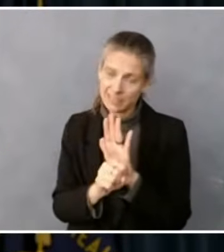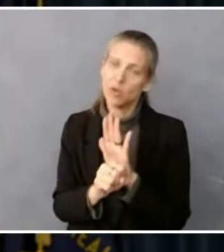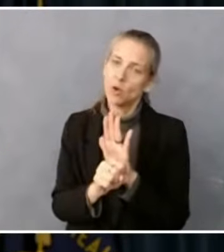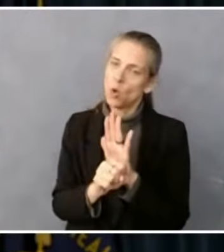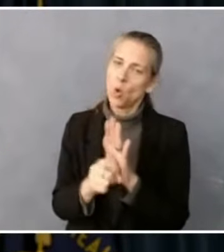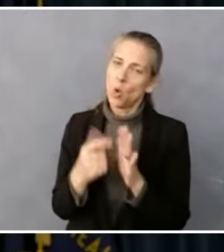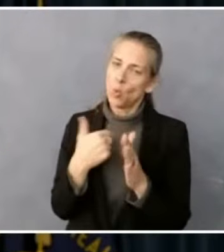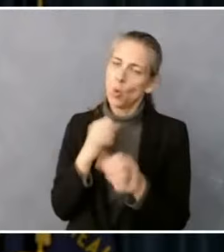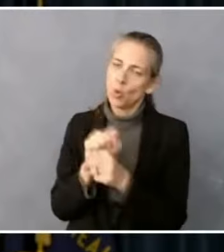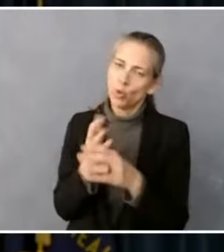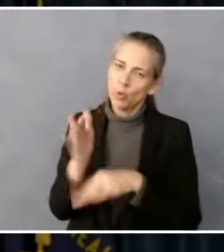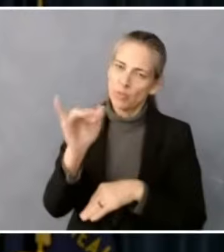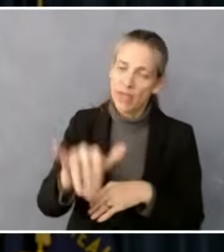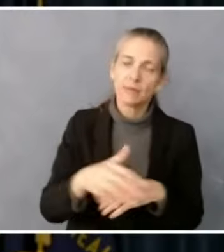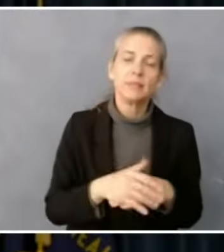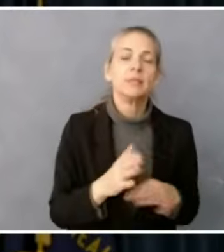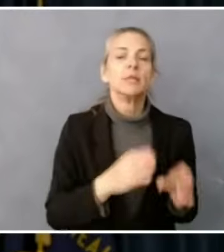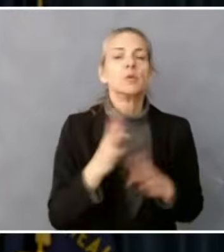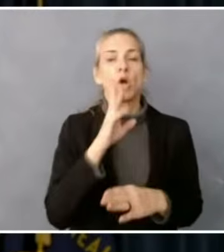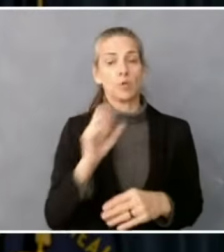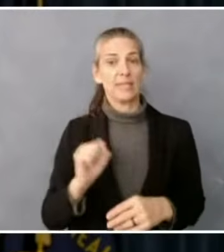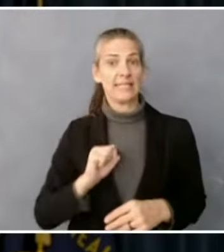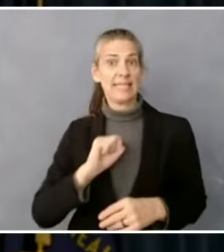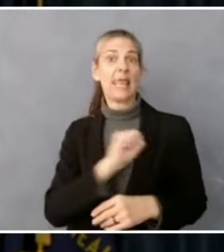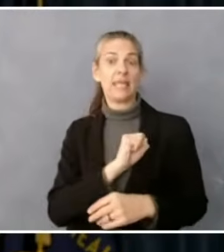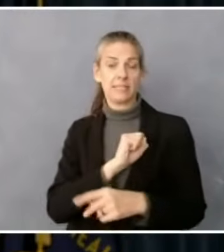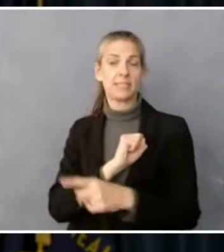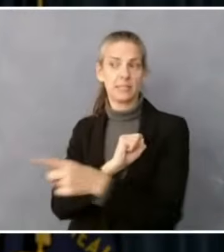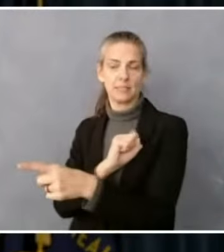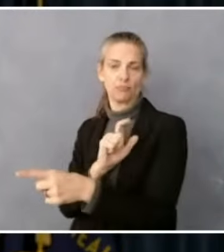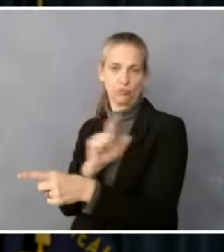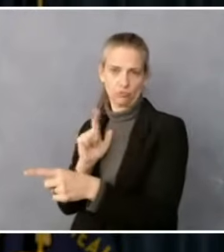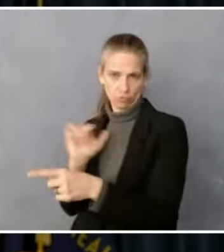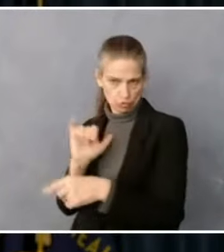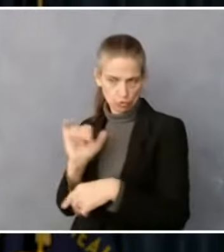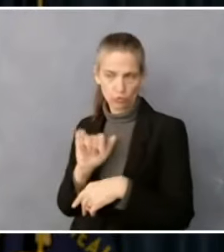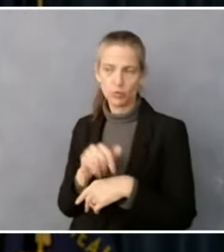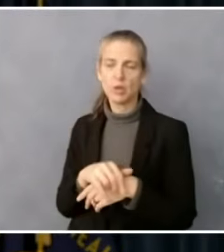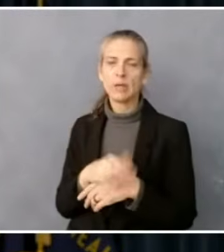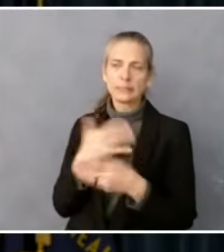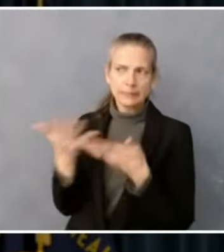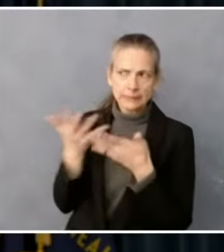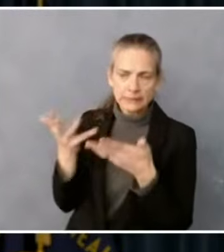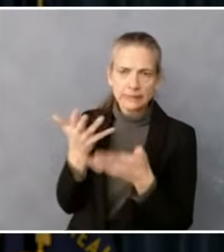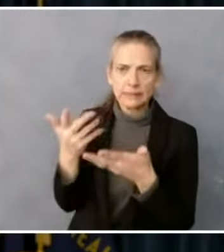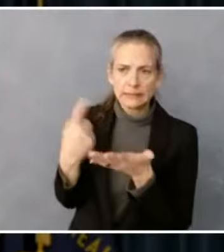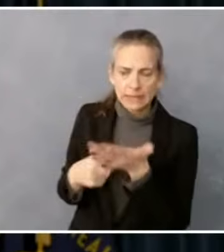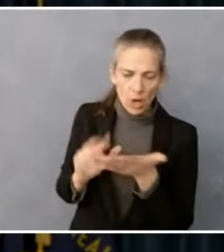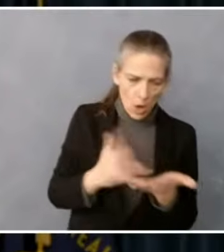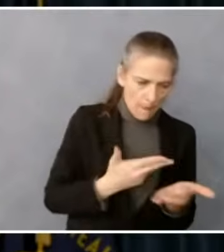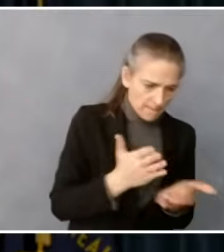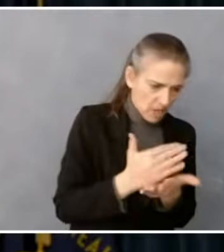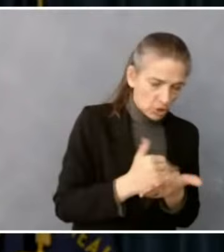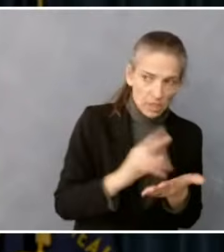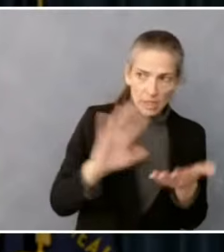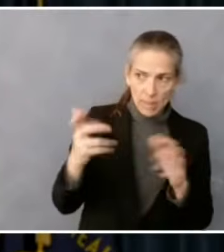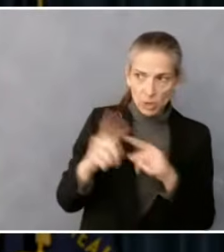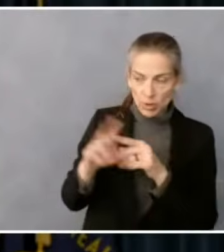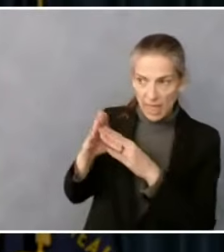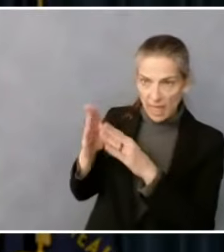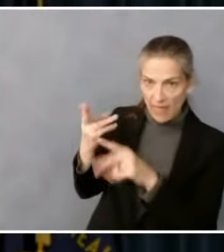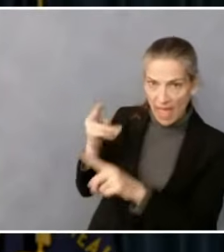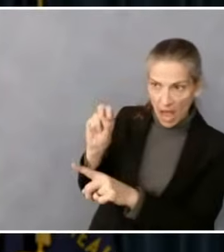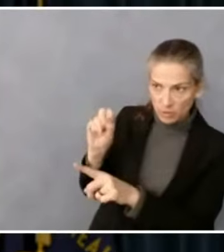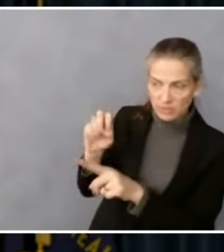piece. Then we talk to the Senate, also talk to them typically substantively, go through our budget versus the House's, and then they come out with a